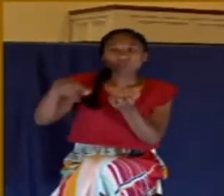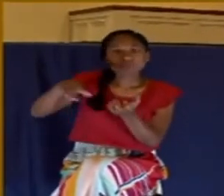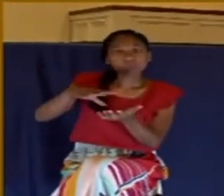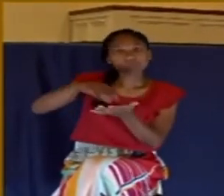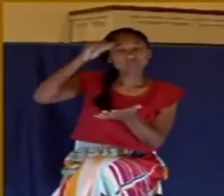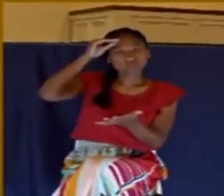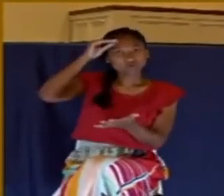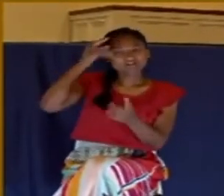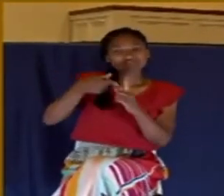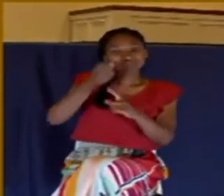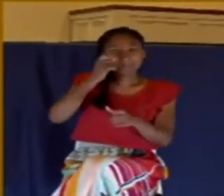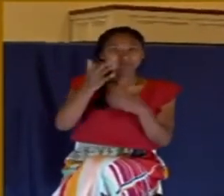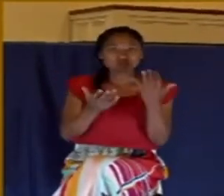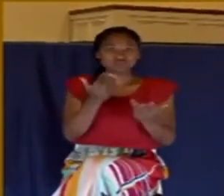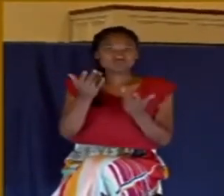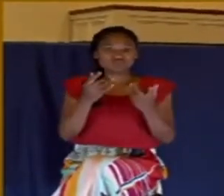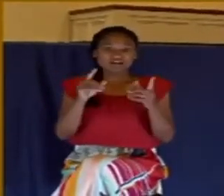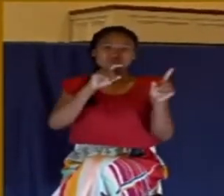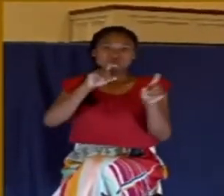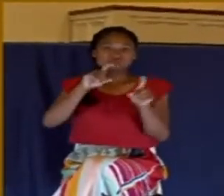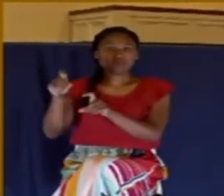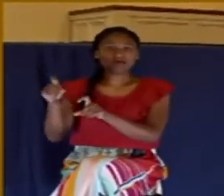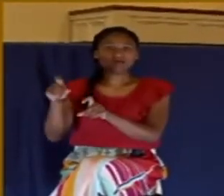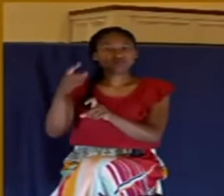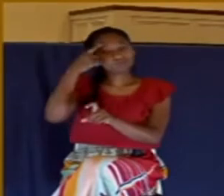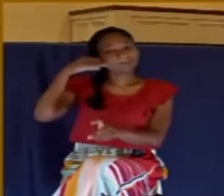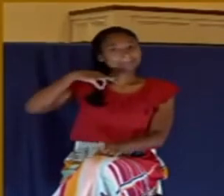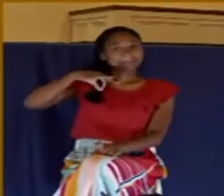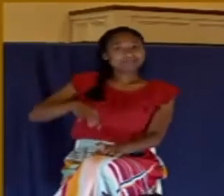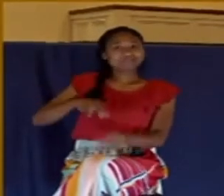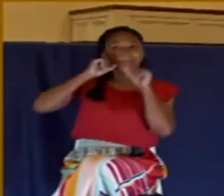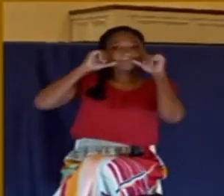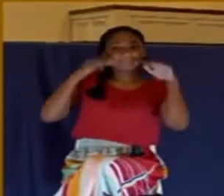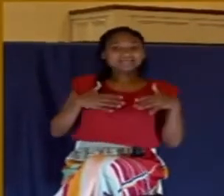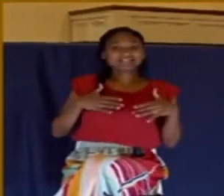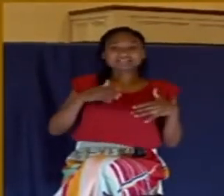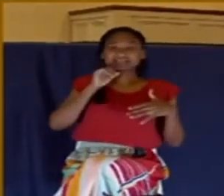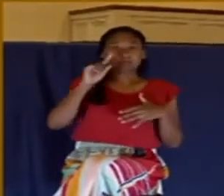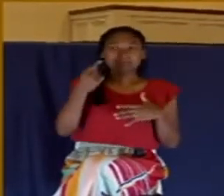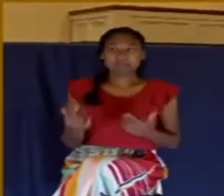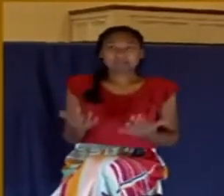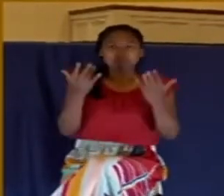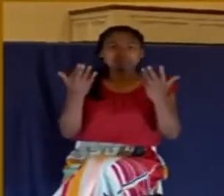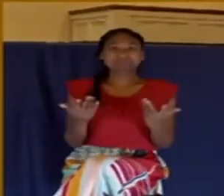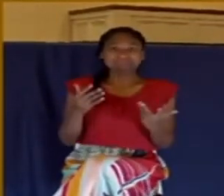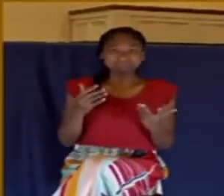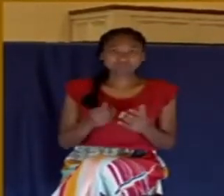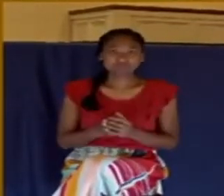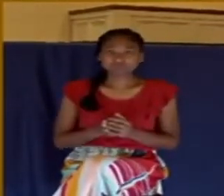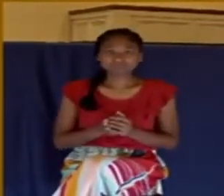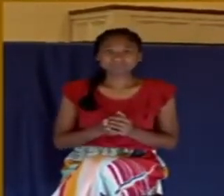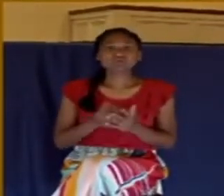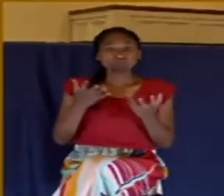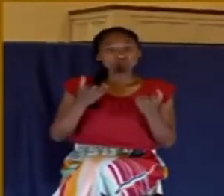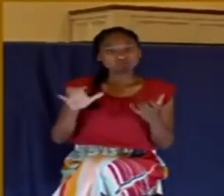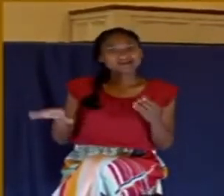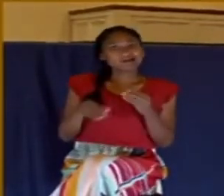through, so they can be fully blessed instead of simply being burned by the trial, that they'll be fully